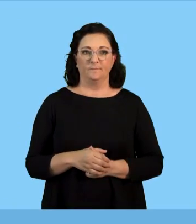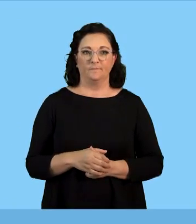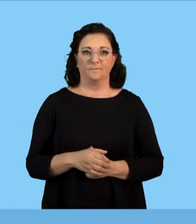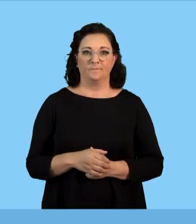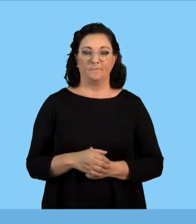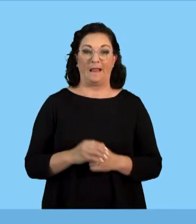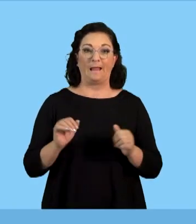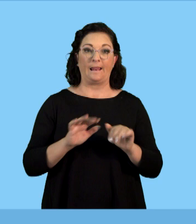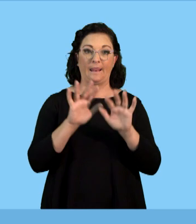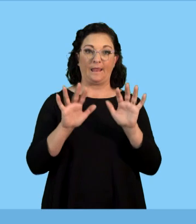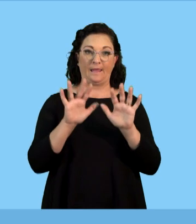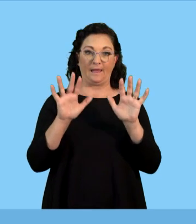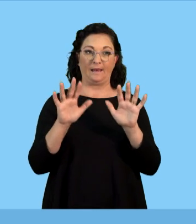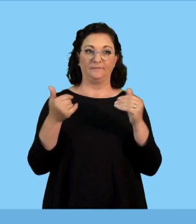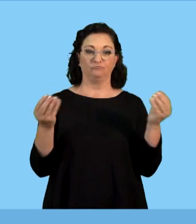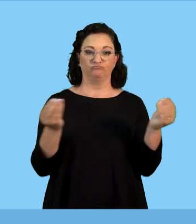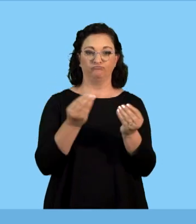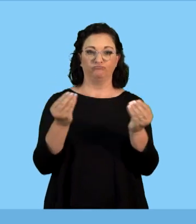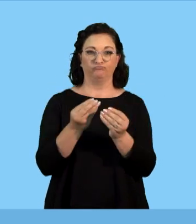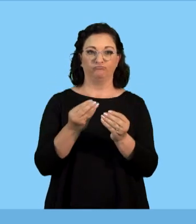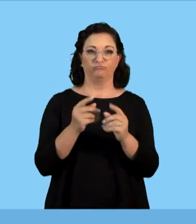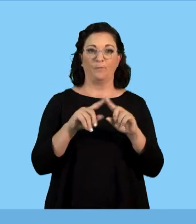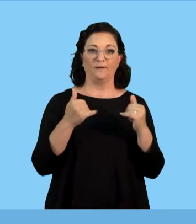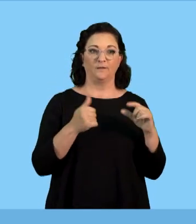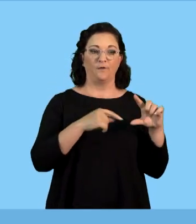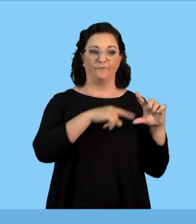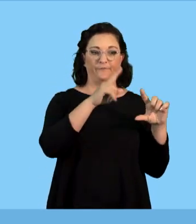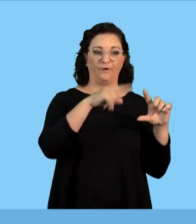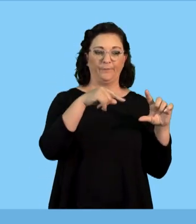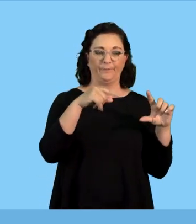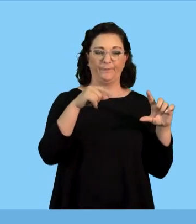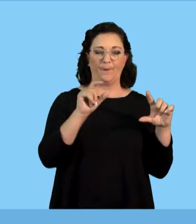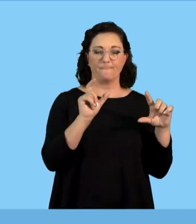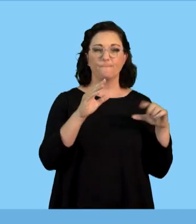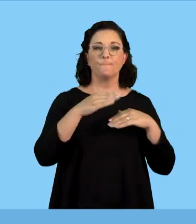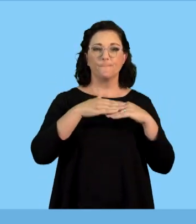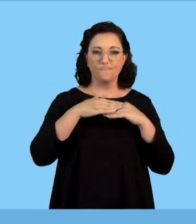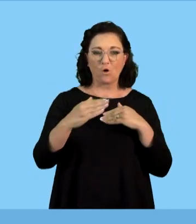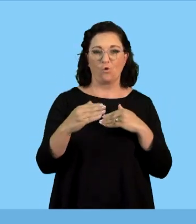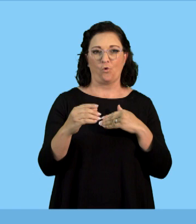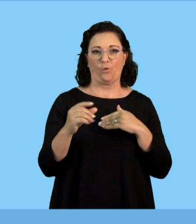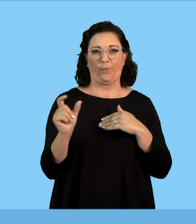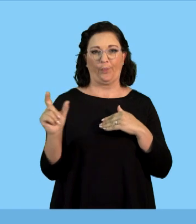We are supposed to arrange colors of visible spectrum in order of increasing frequency.